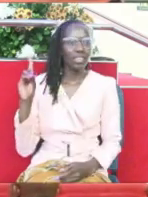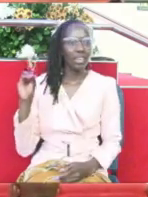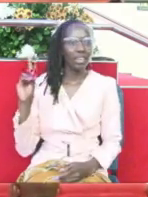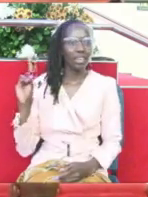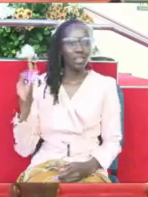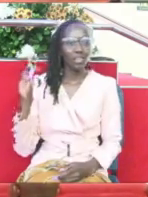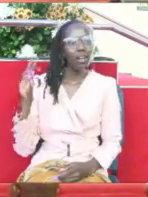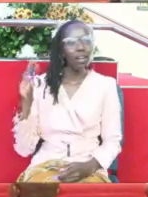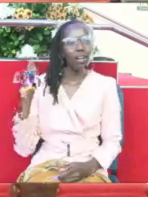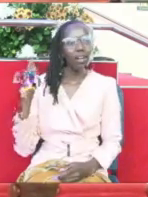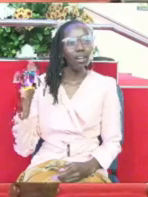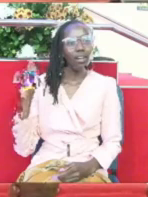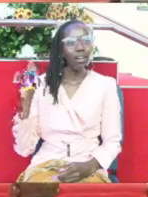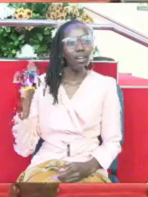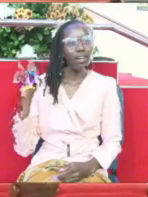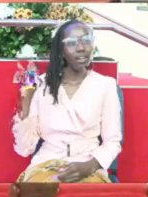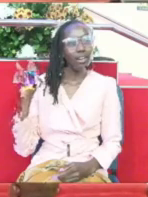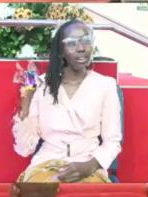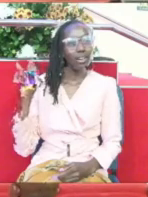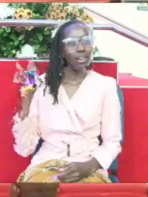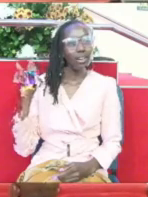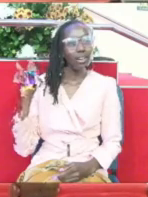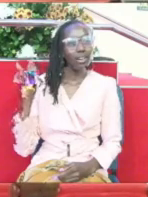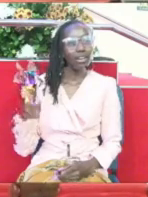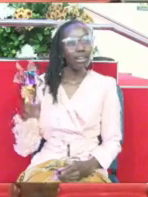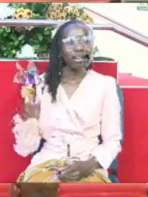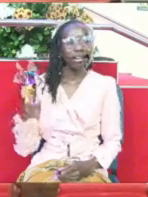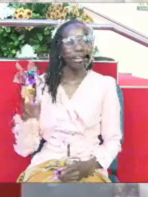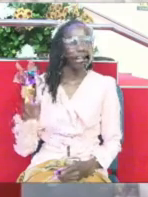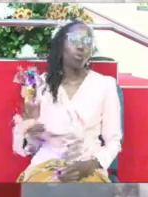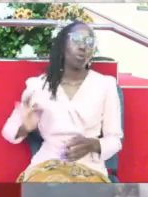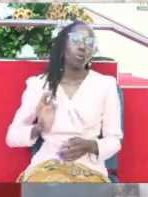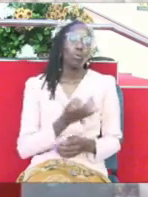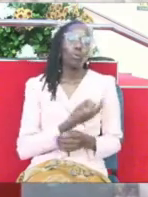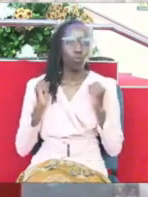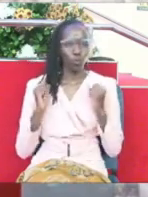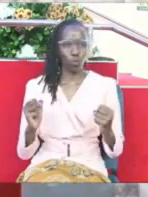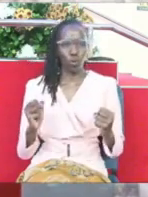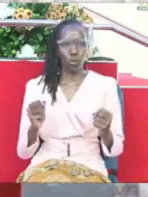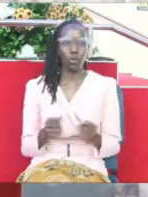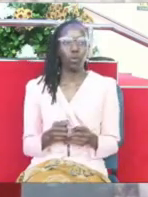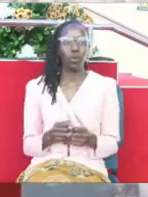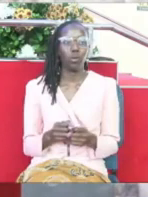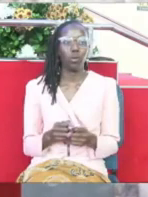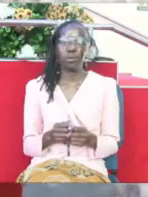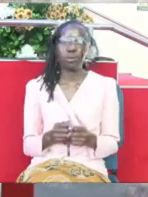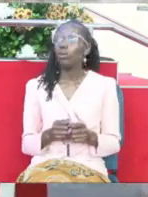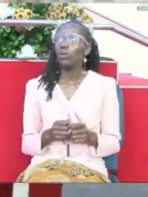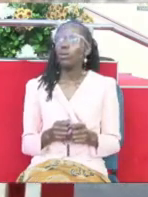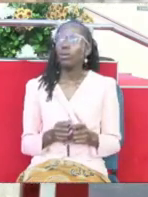do exploits and be strong, ili tuwe wenye nguvu na tutende mambo ya ajabu, we must be in a position to